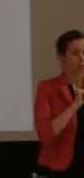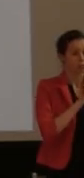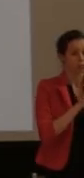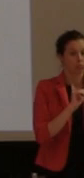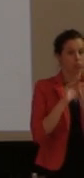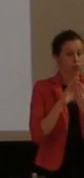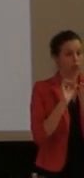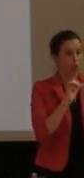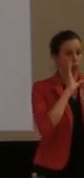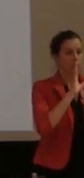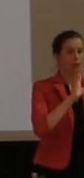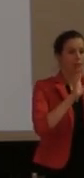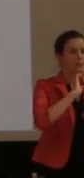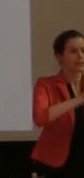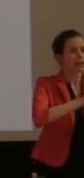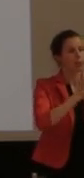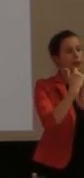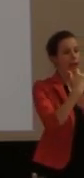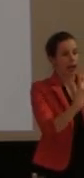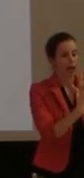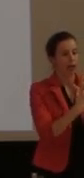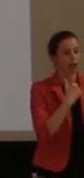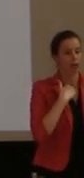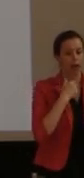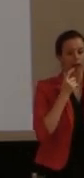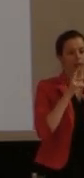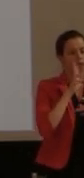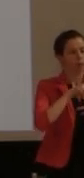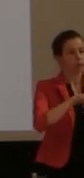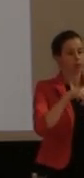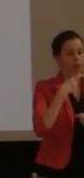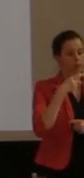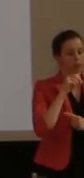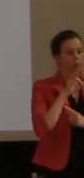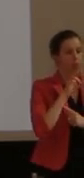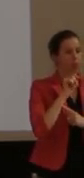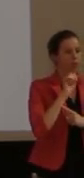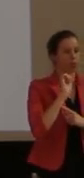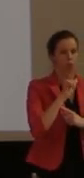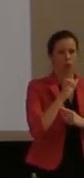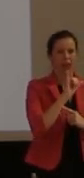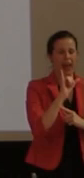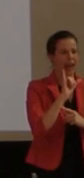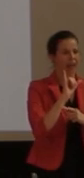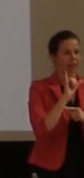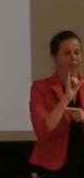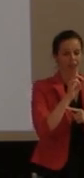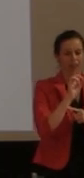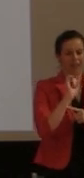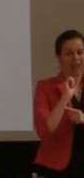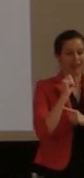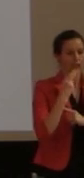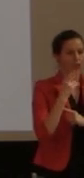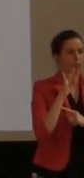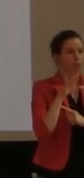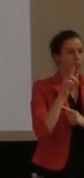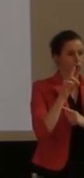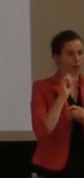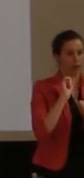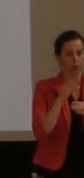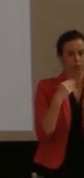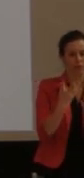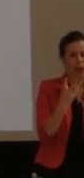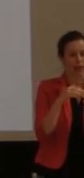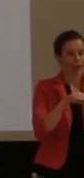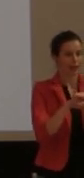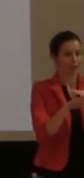participants create accounts. They have access to a participant portal with a dashboard to their data. It also provides access to